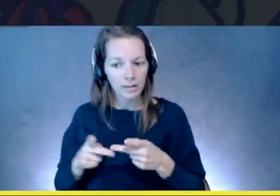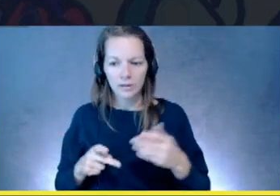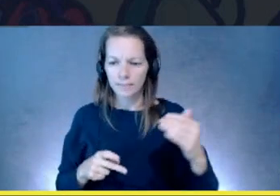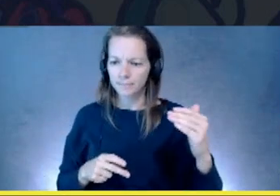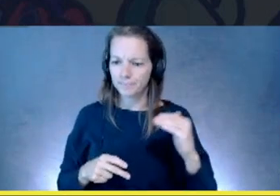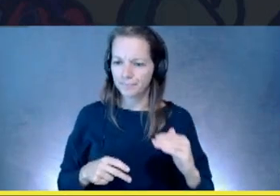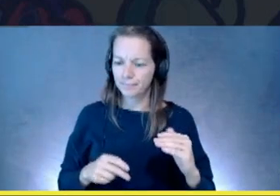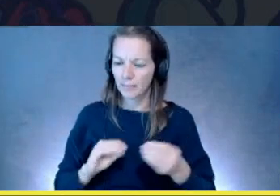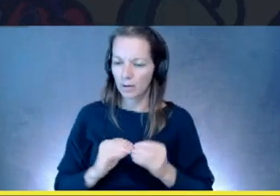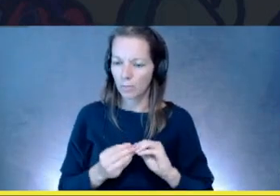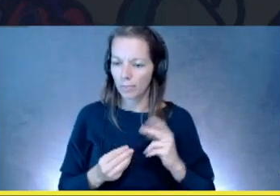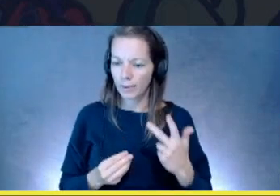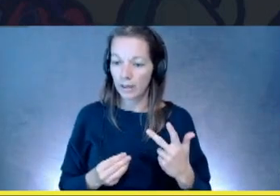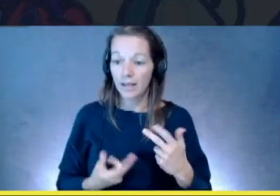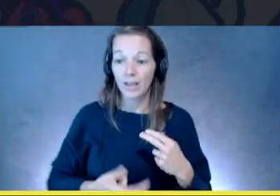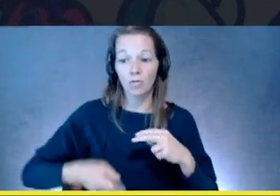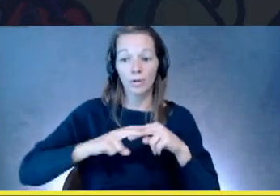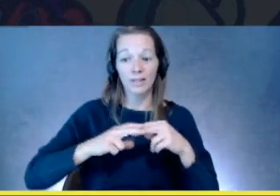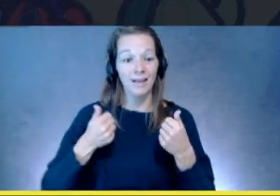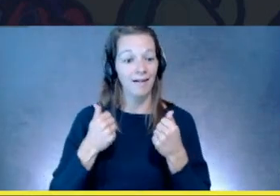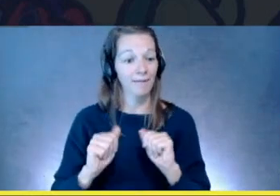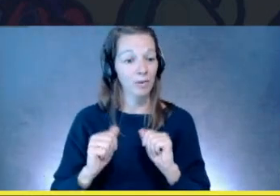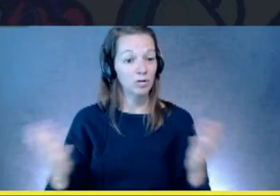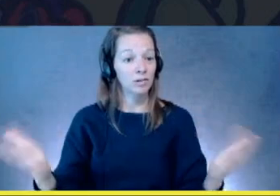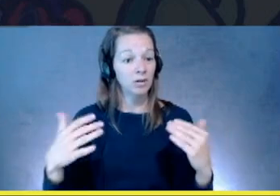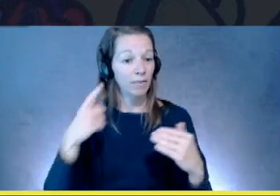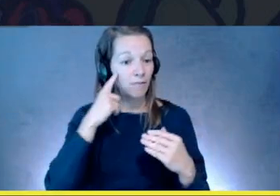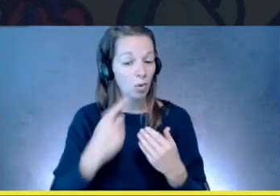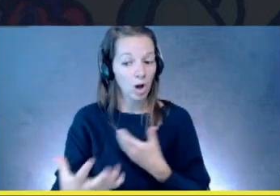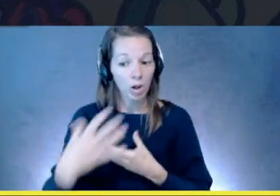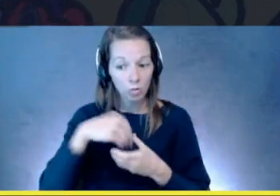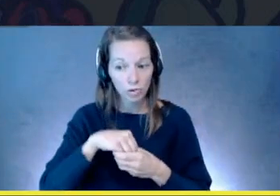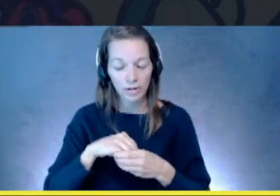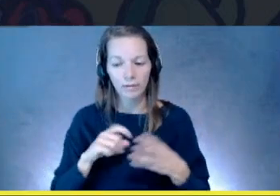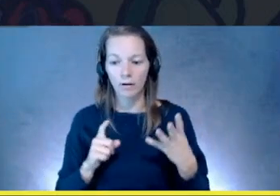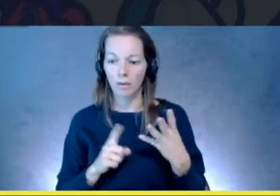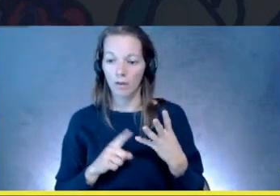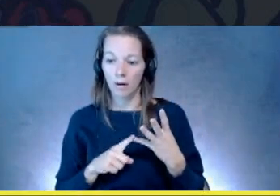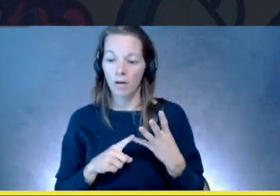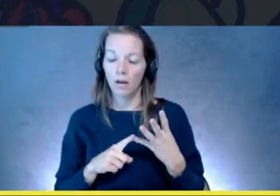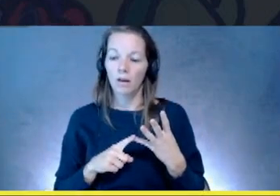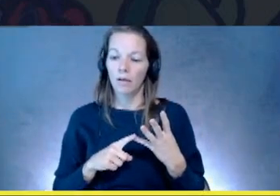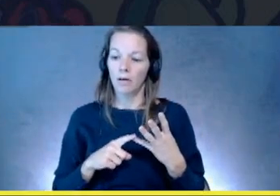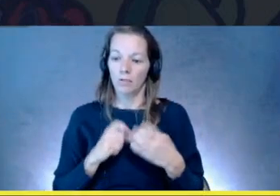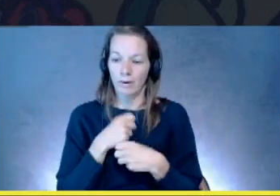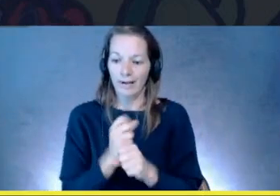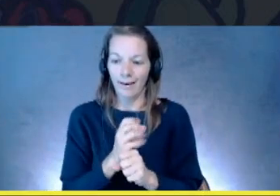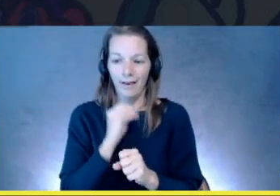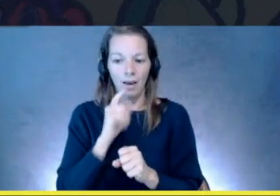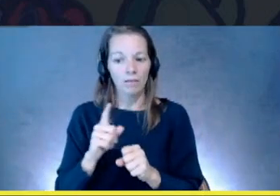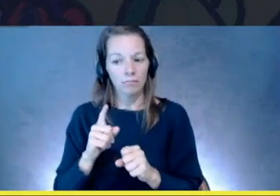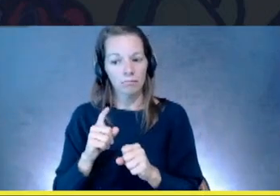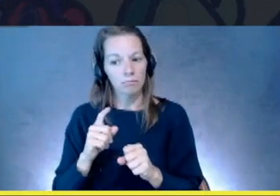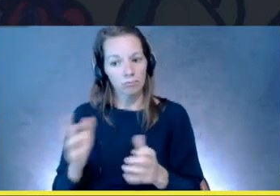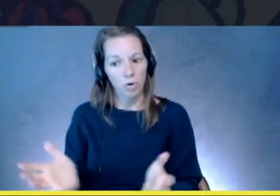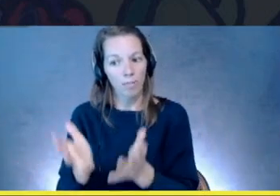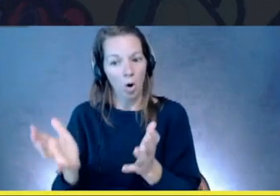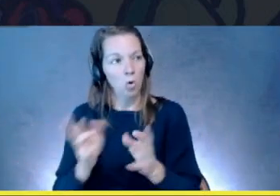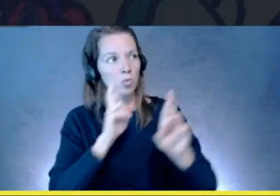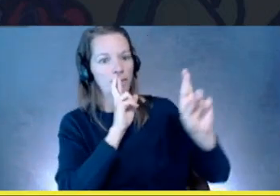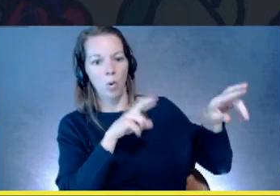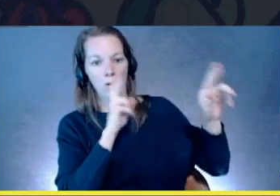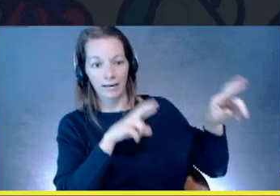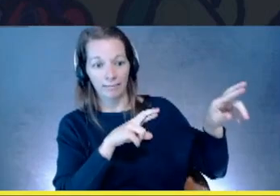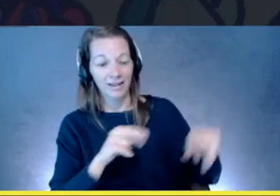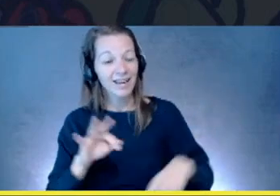for inclusion, and create and promote reporting. So reporting systems for